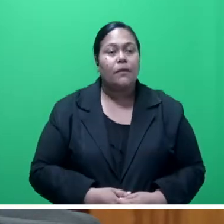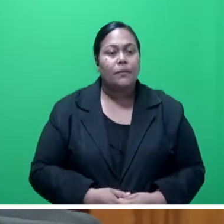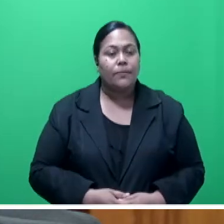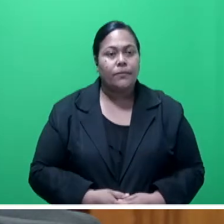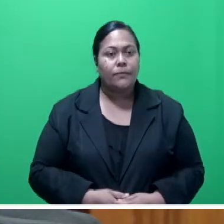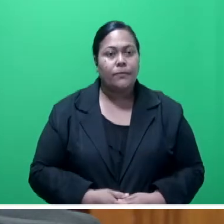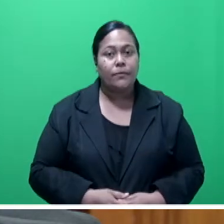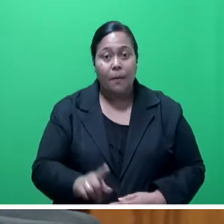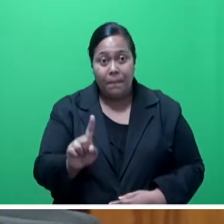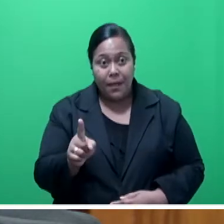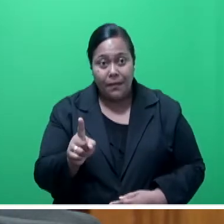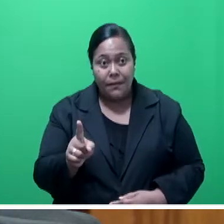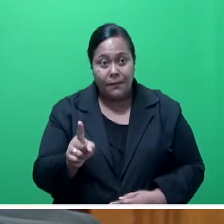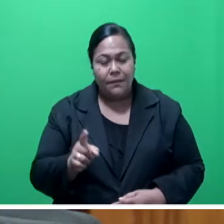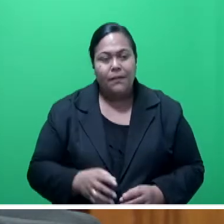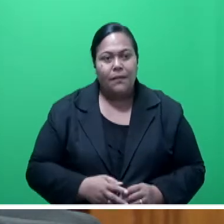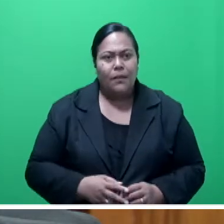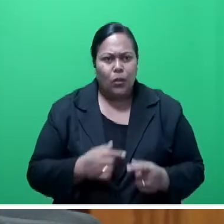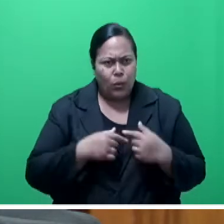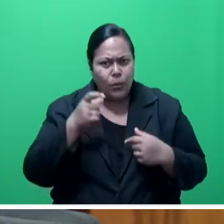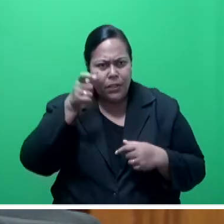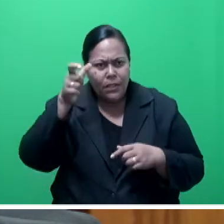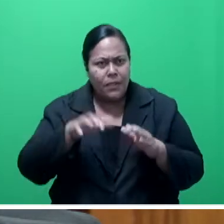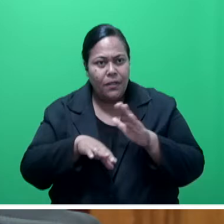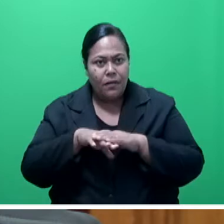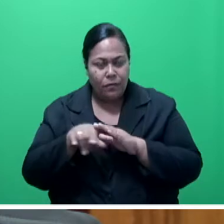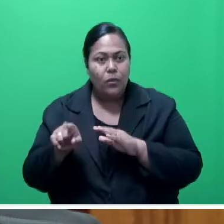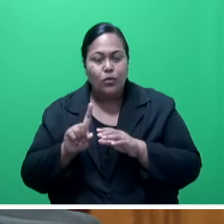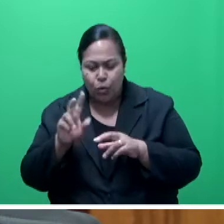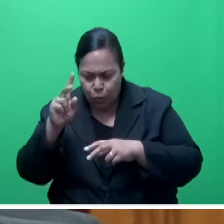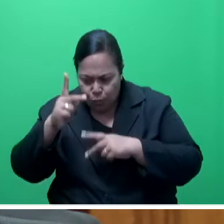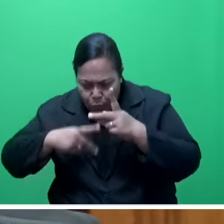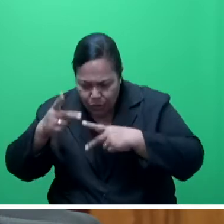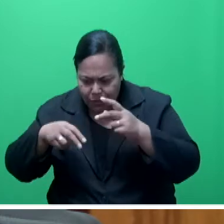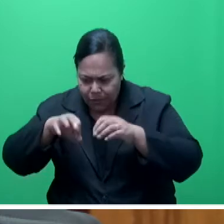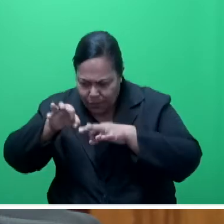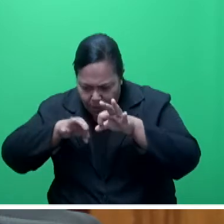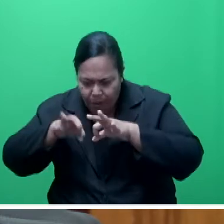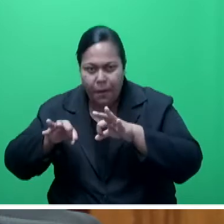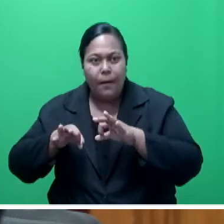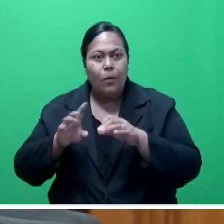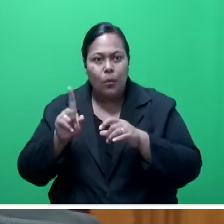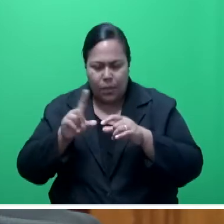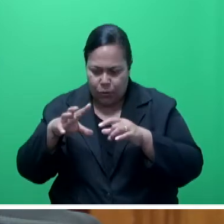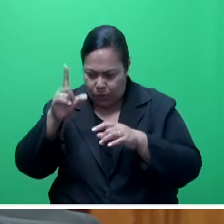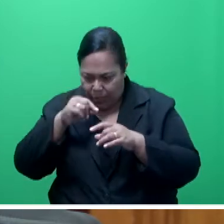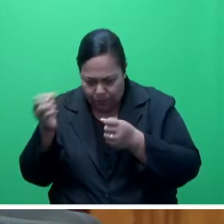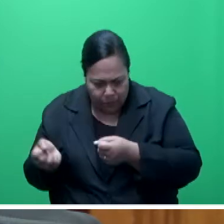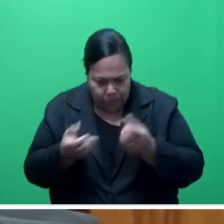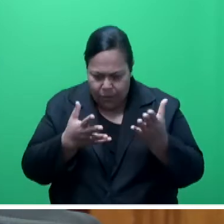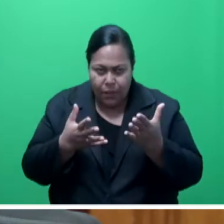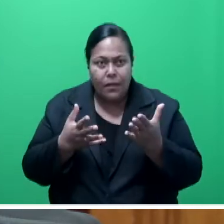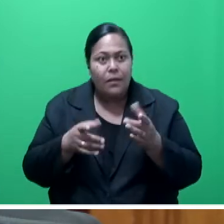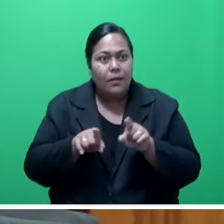but Mr. Speaker, we are carefully processing the plan of releasing these breeds to ensure that we